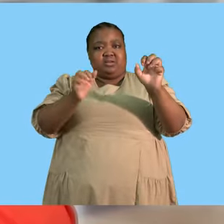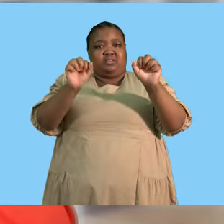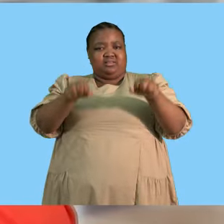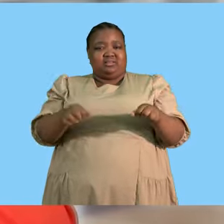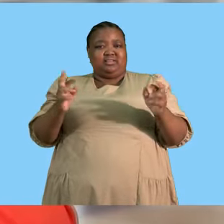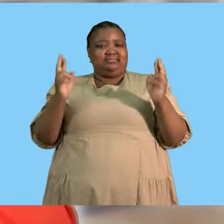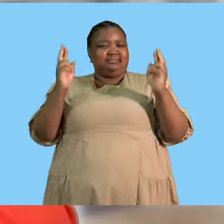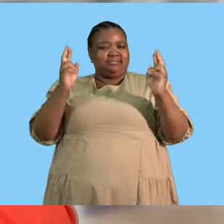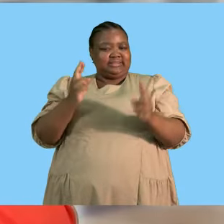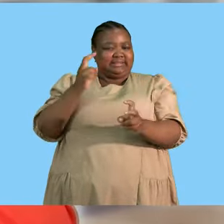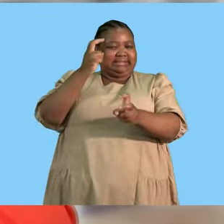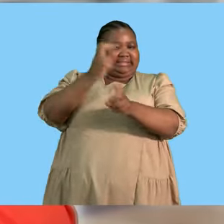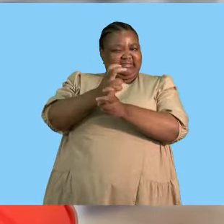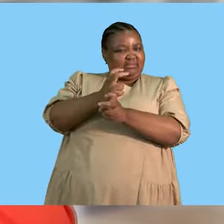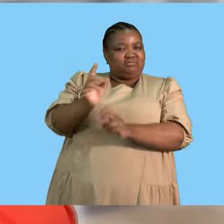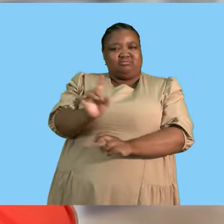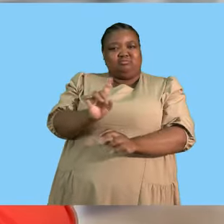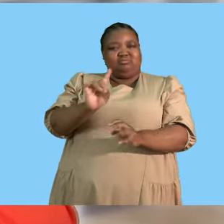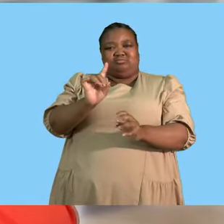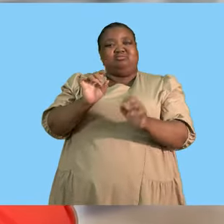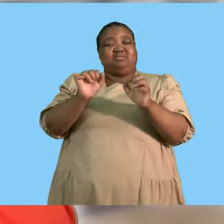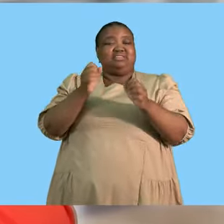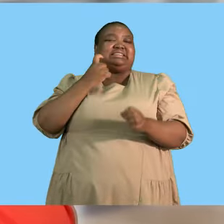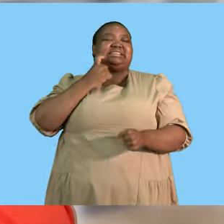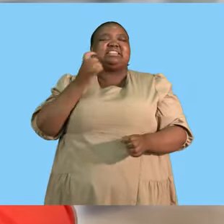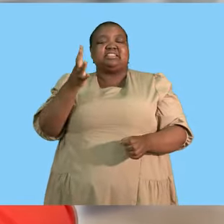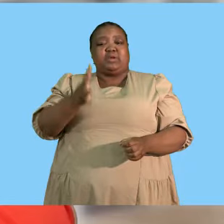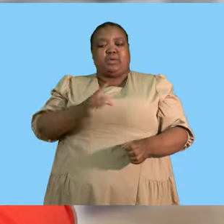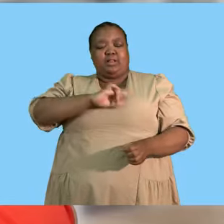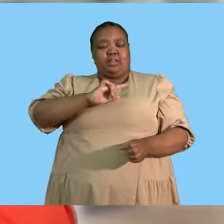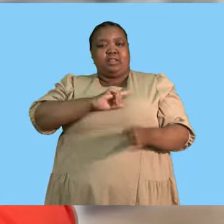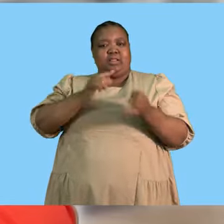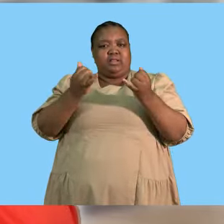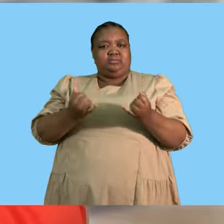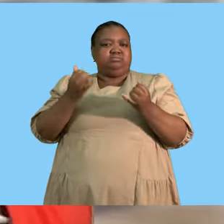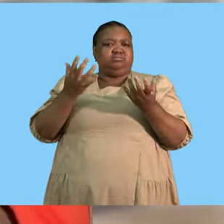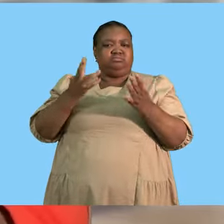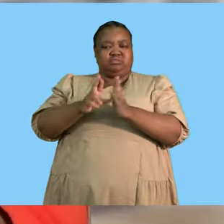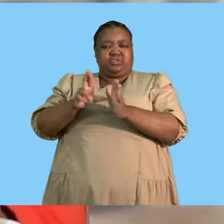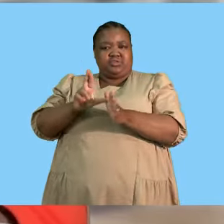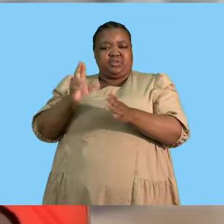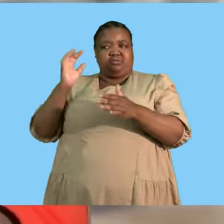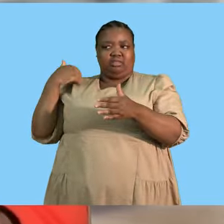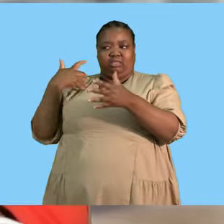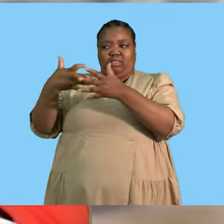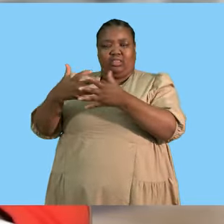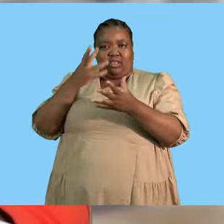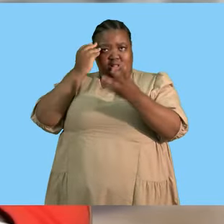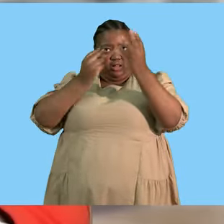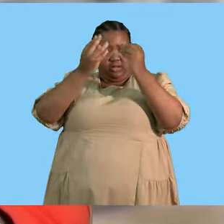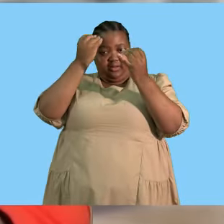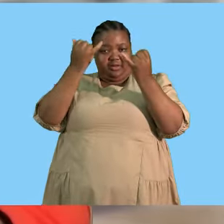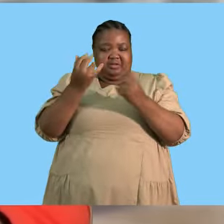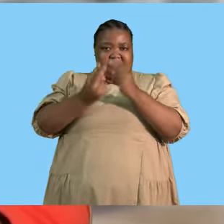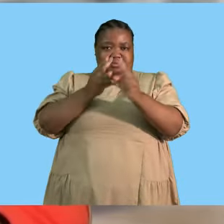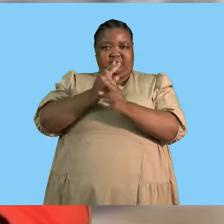I hope this will be smooth sailing as it is just a reminder of what you have learned so far. Now, let us quickly